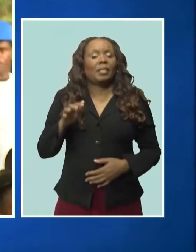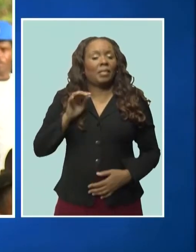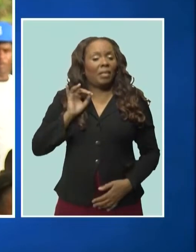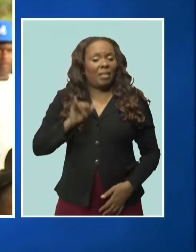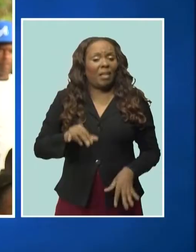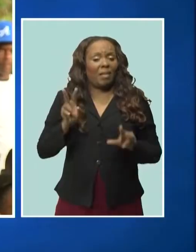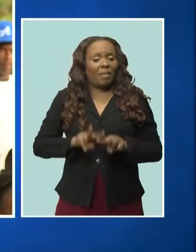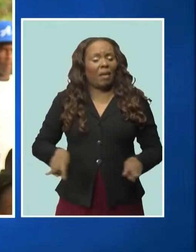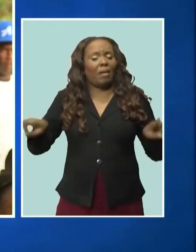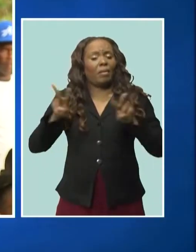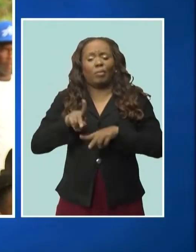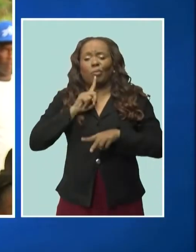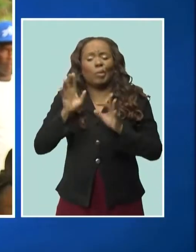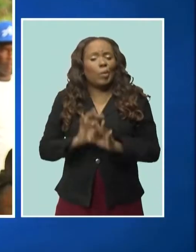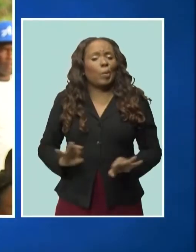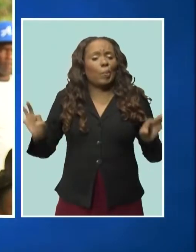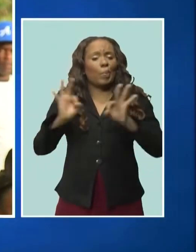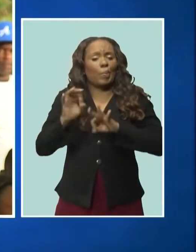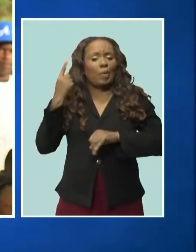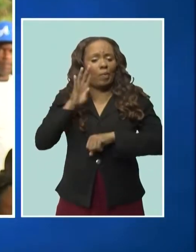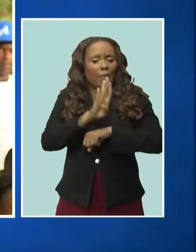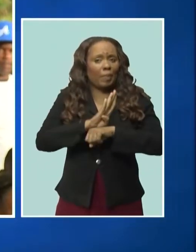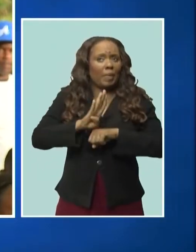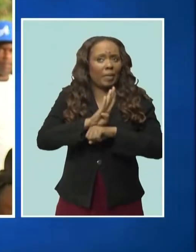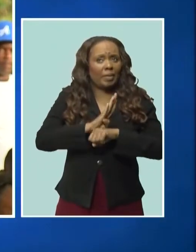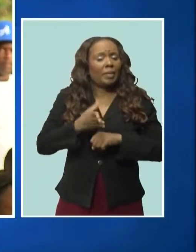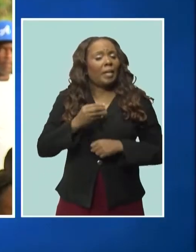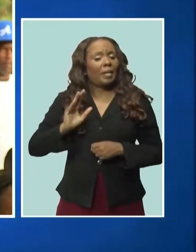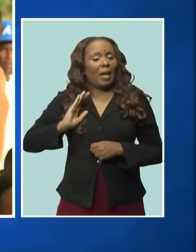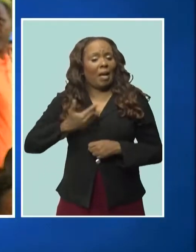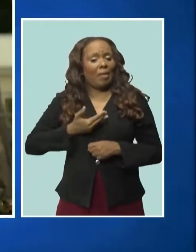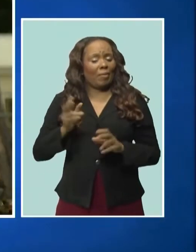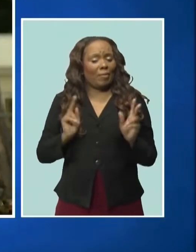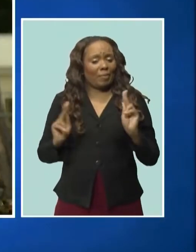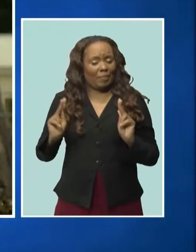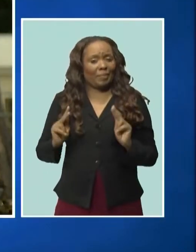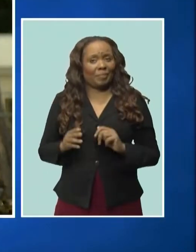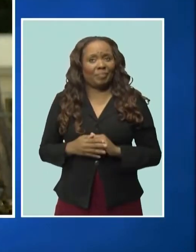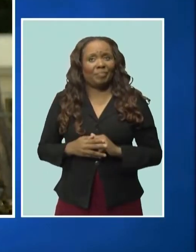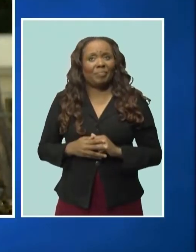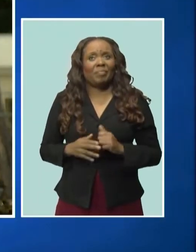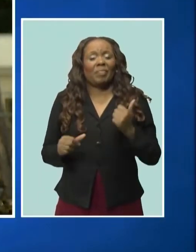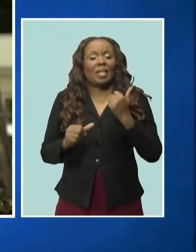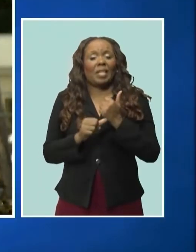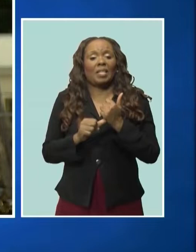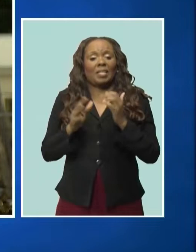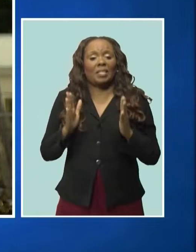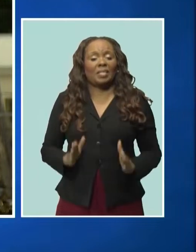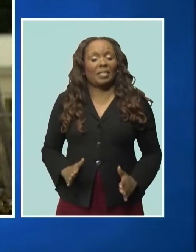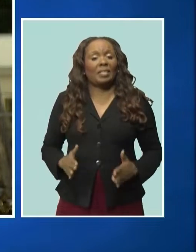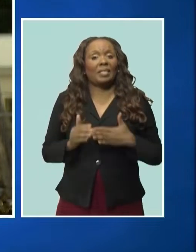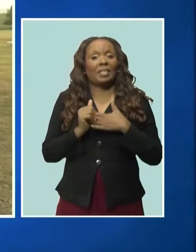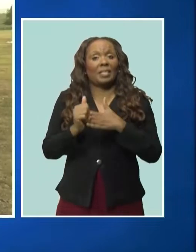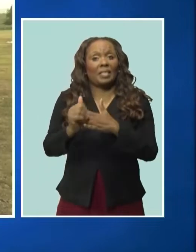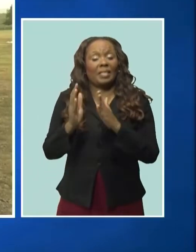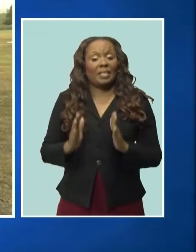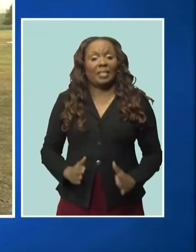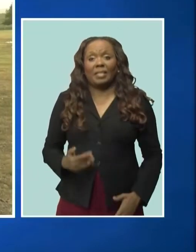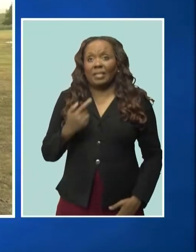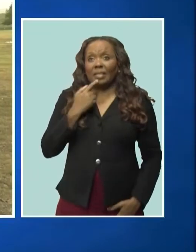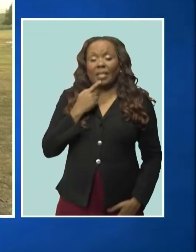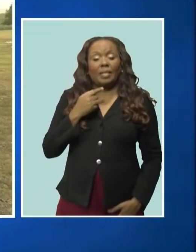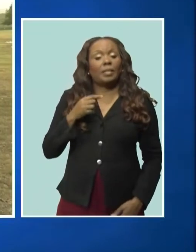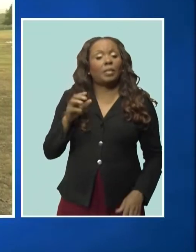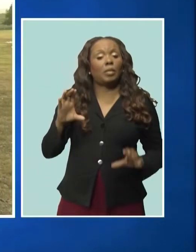to the nation of Barbados and its people. Meanwhile, Assistant Band Leader Yvette Gradid stated that the